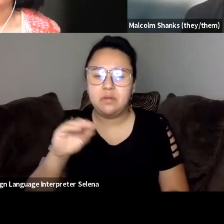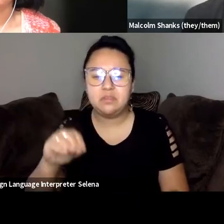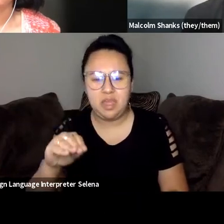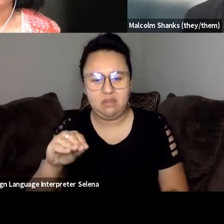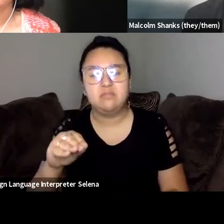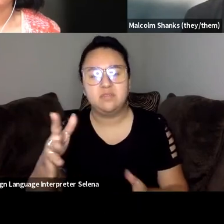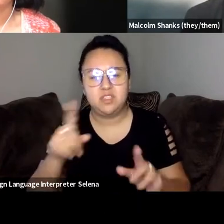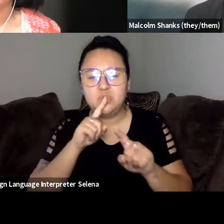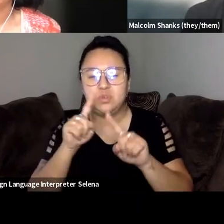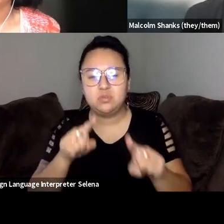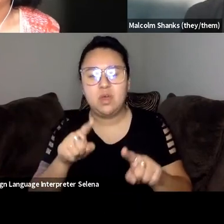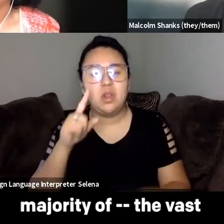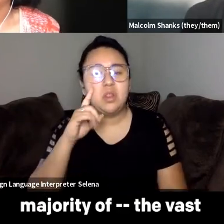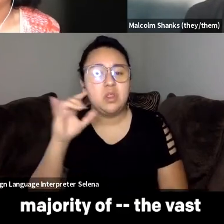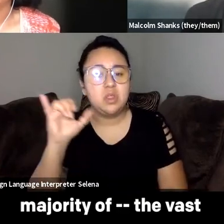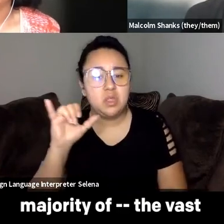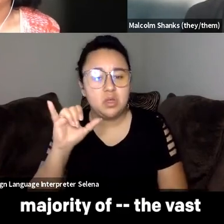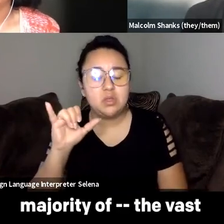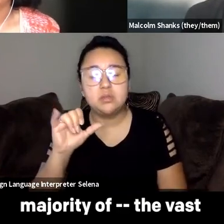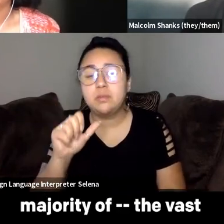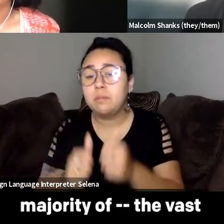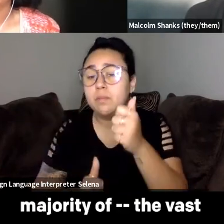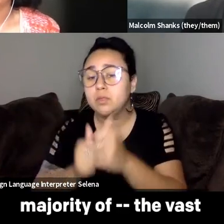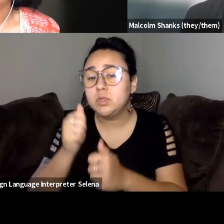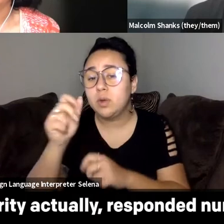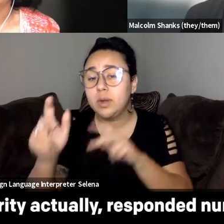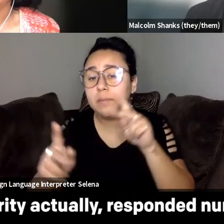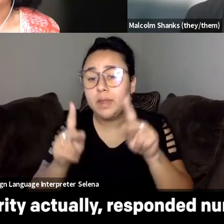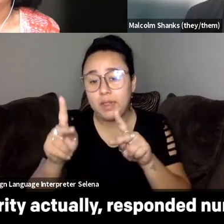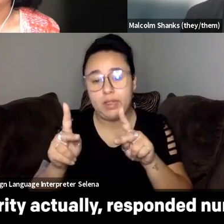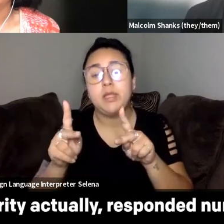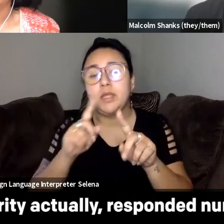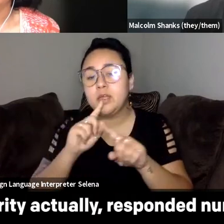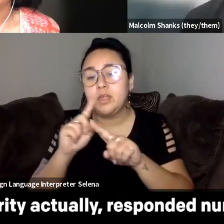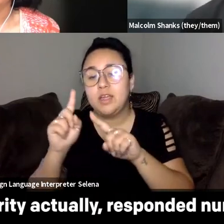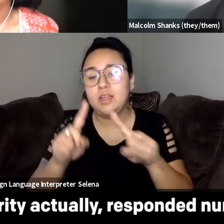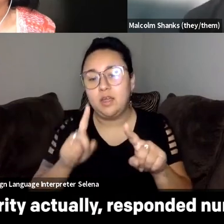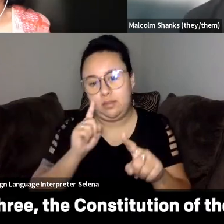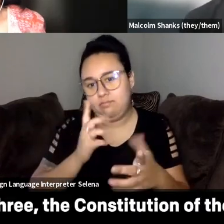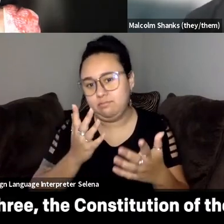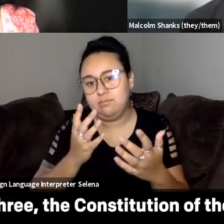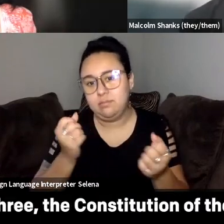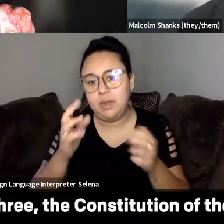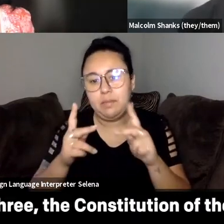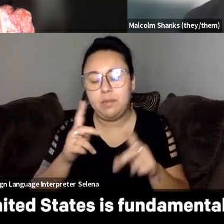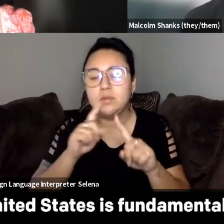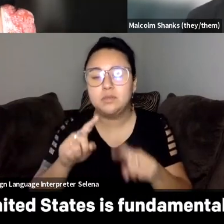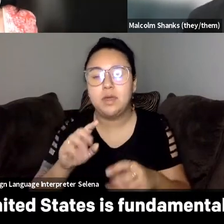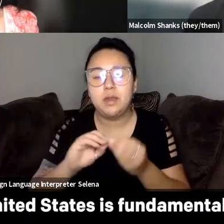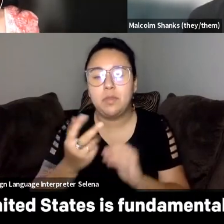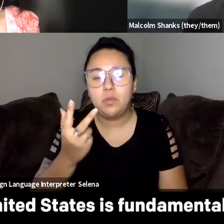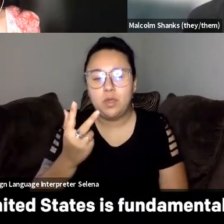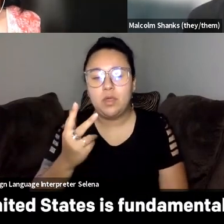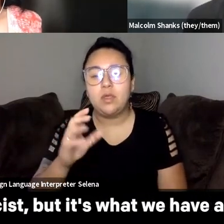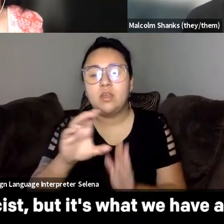like the majority, the vast majority actually, responded number 3. The Constitution of the United States